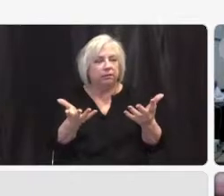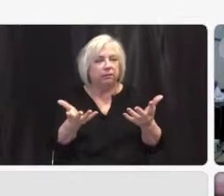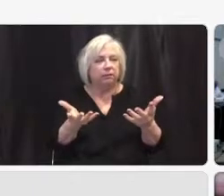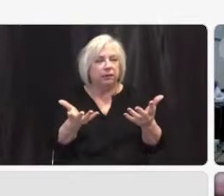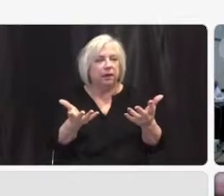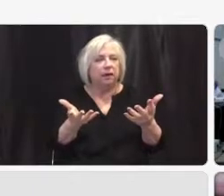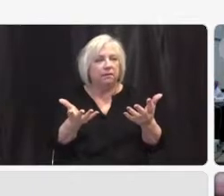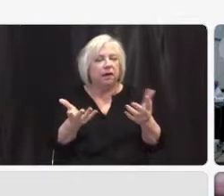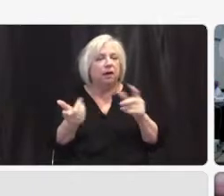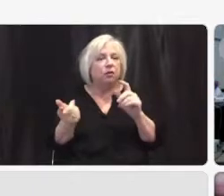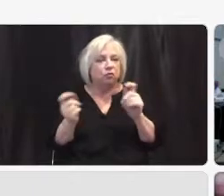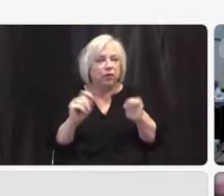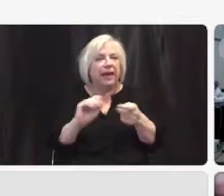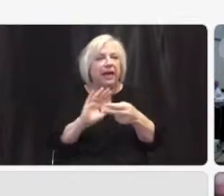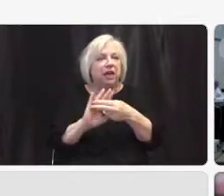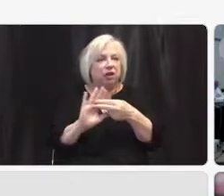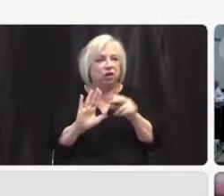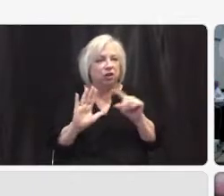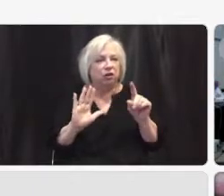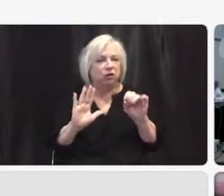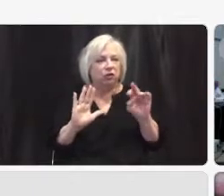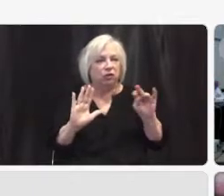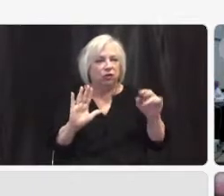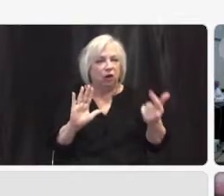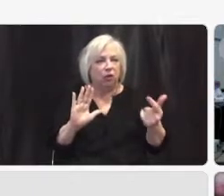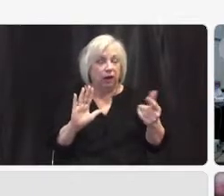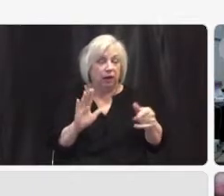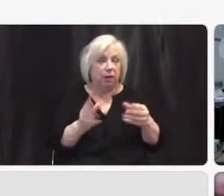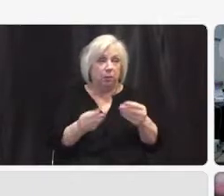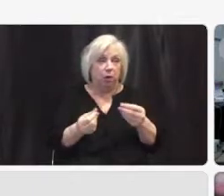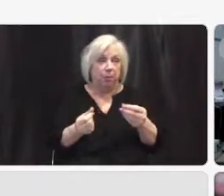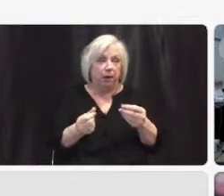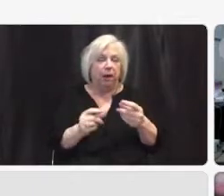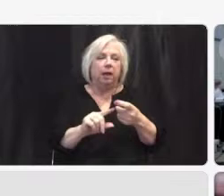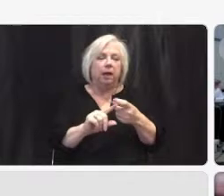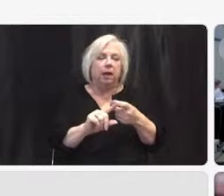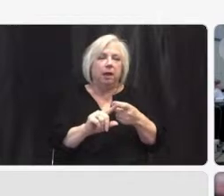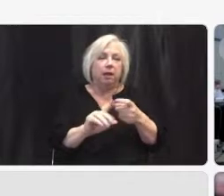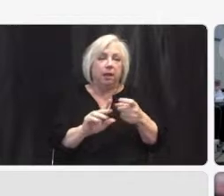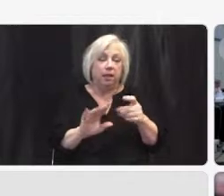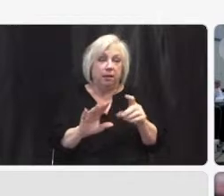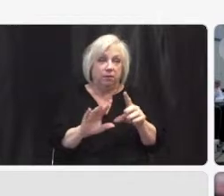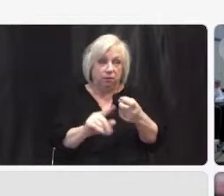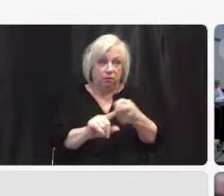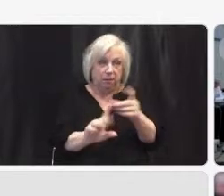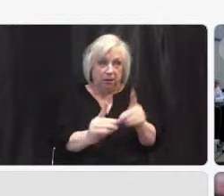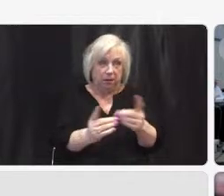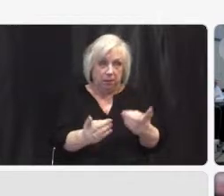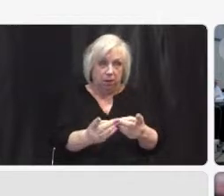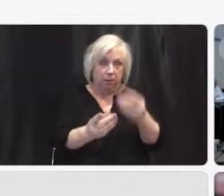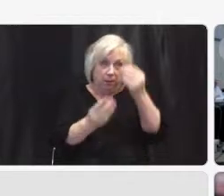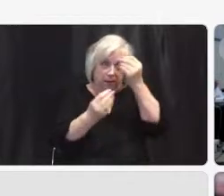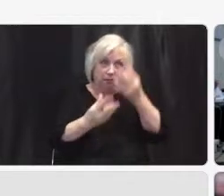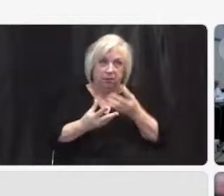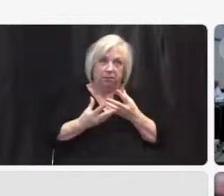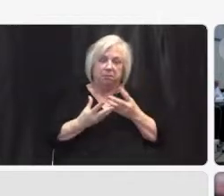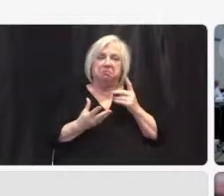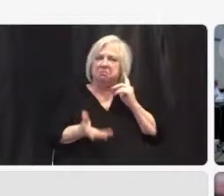having the property rezoned. And from the information that we received from the zoning department, it sounded